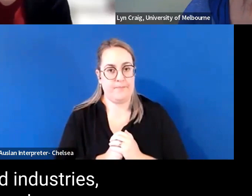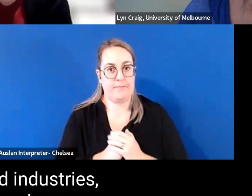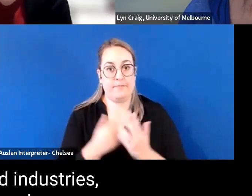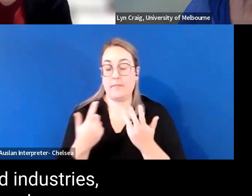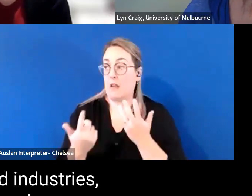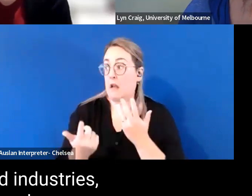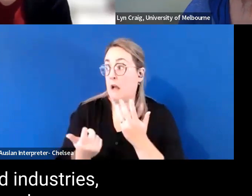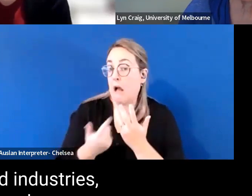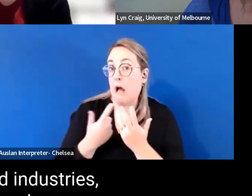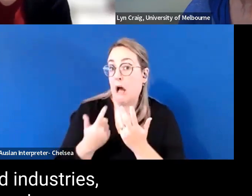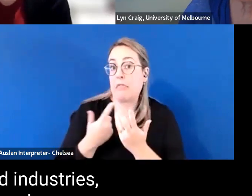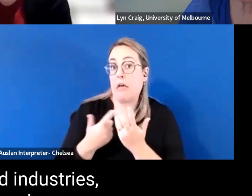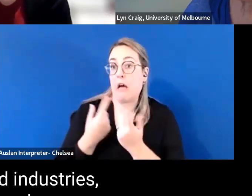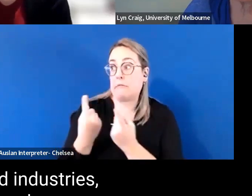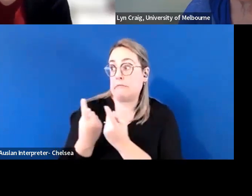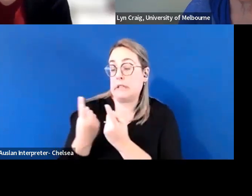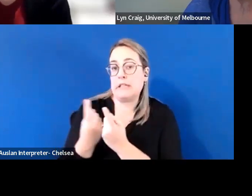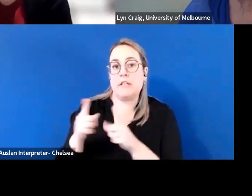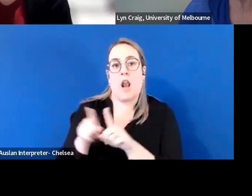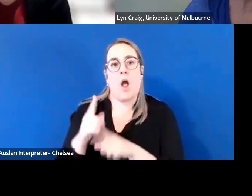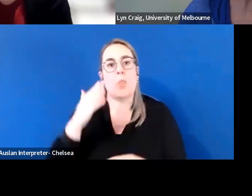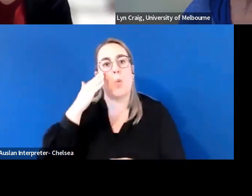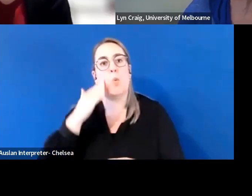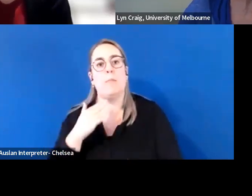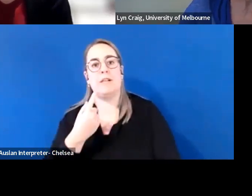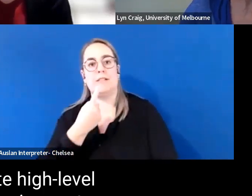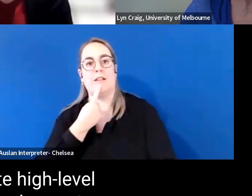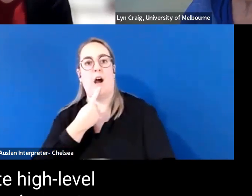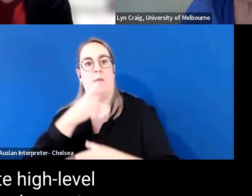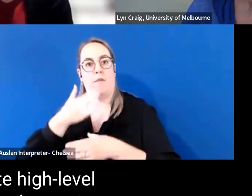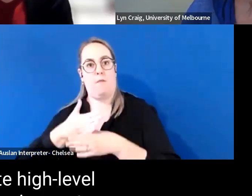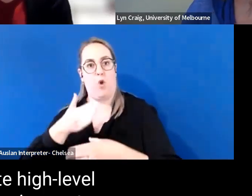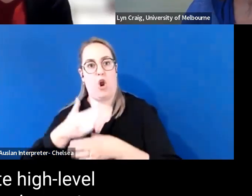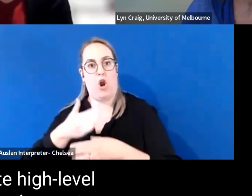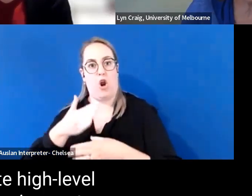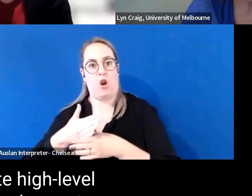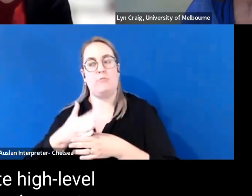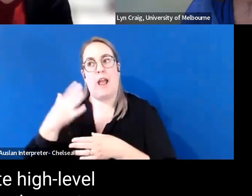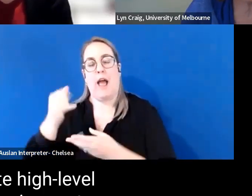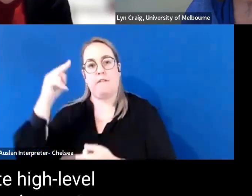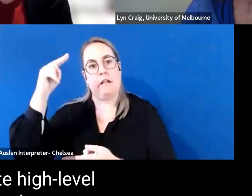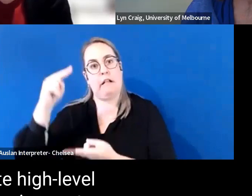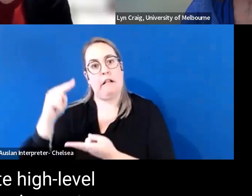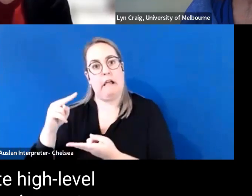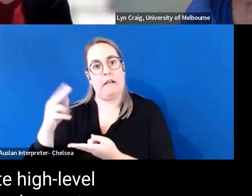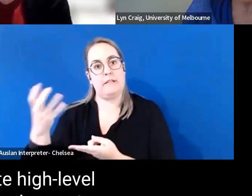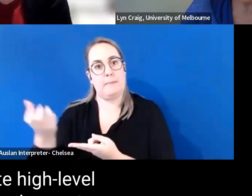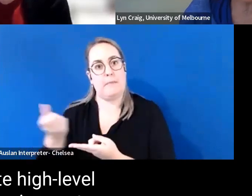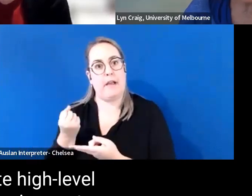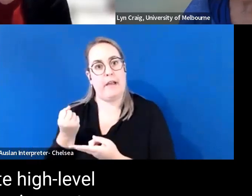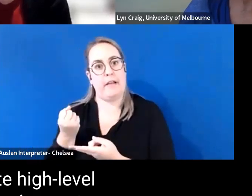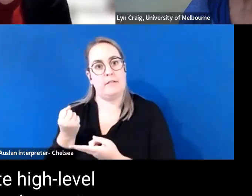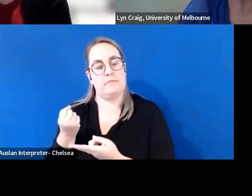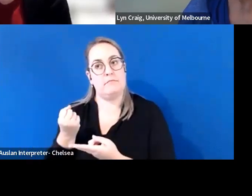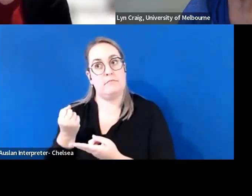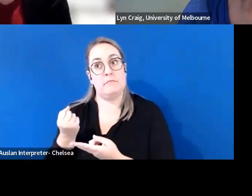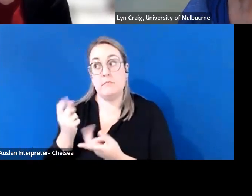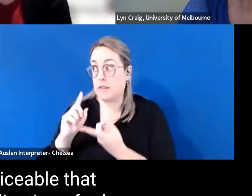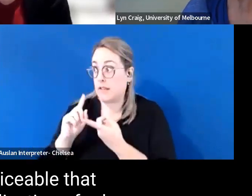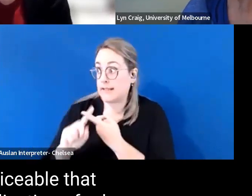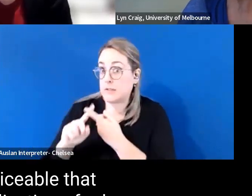feminized industries, tend to pay less. Even for quite high level educative